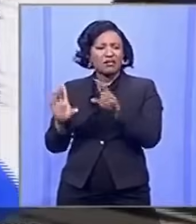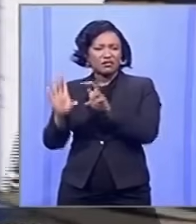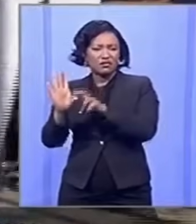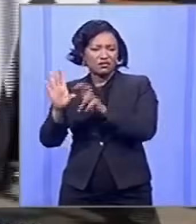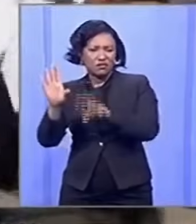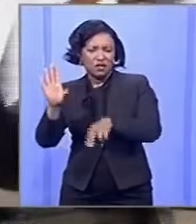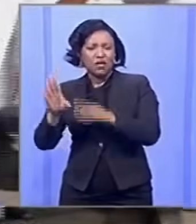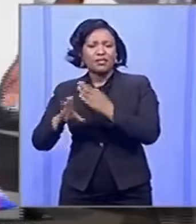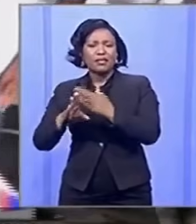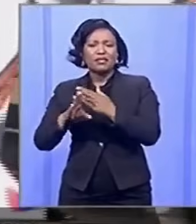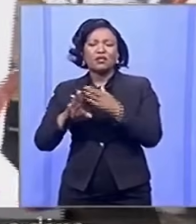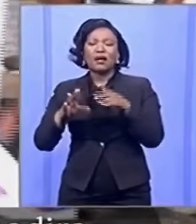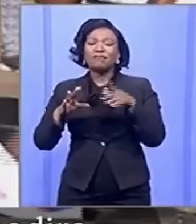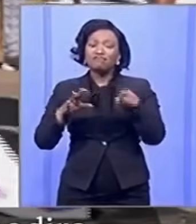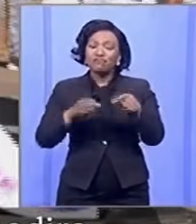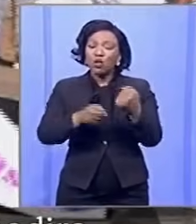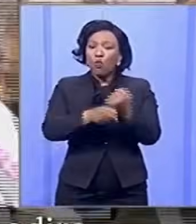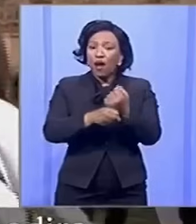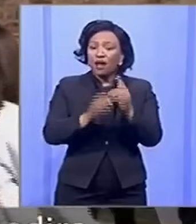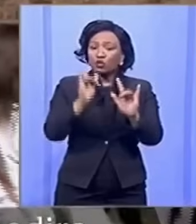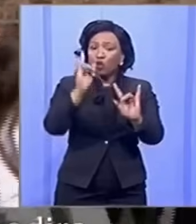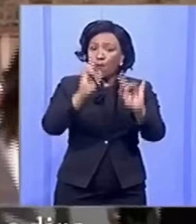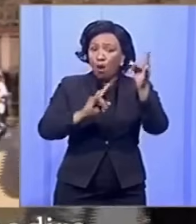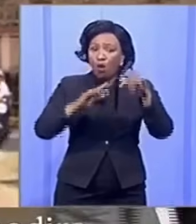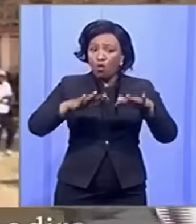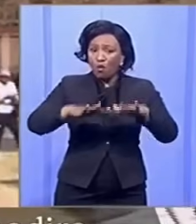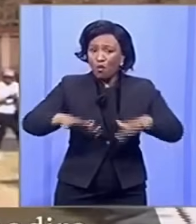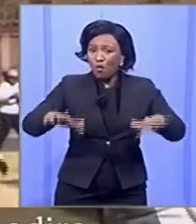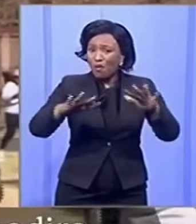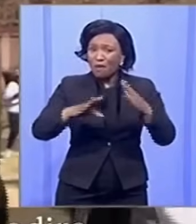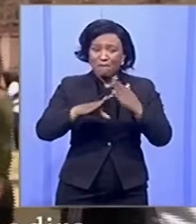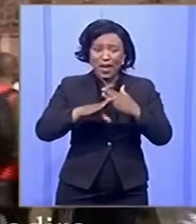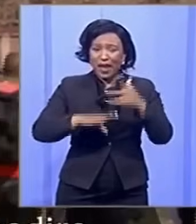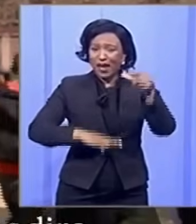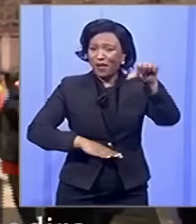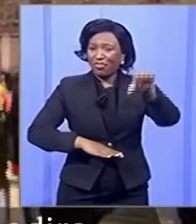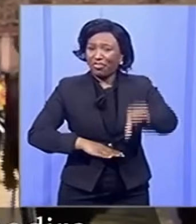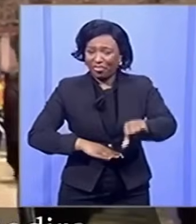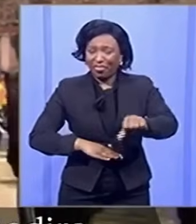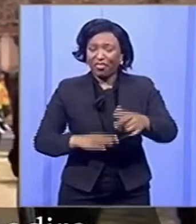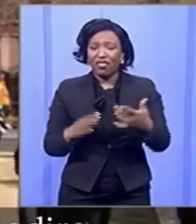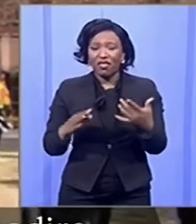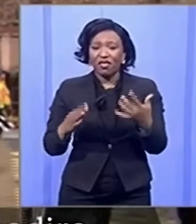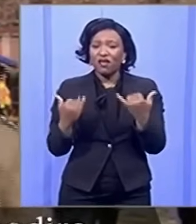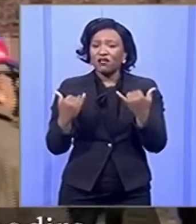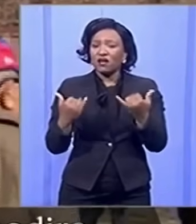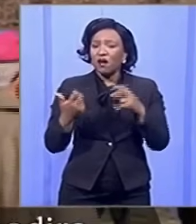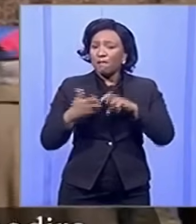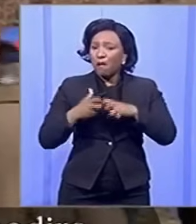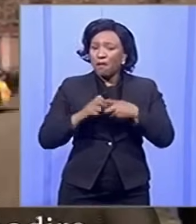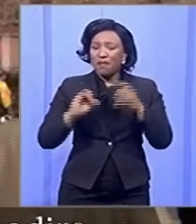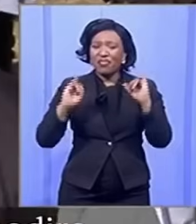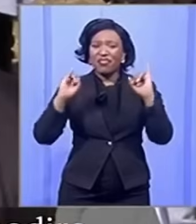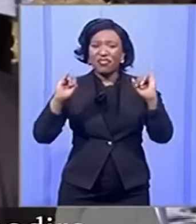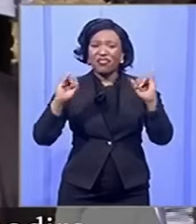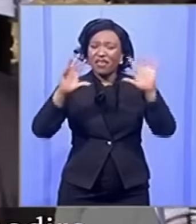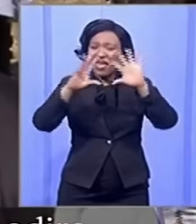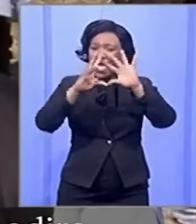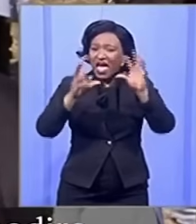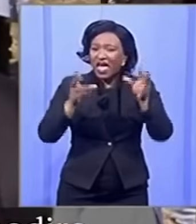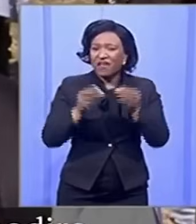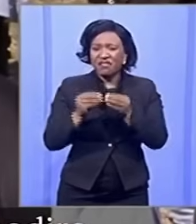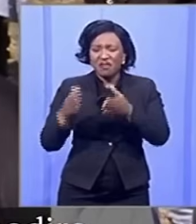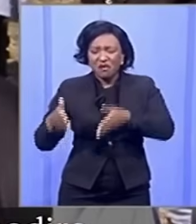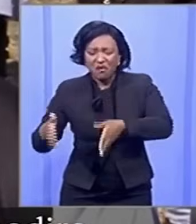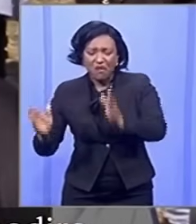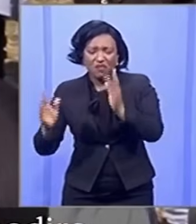toropo. We are worried about the infrastructure that we have. Part of the reason why they have to keep going up with the prices is because the infrastructure is rotten. The mayor do